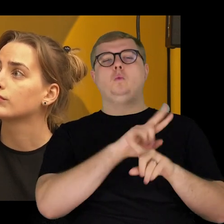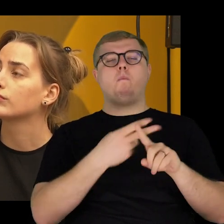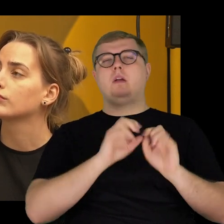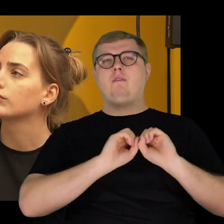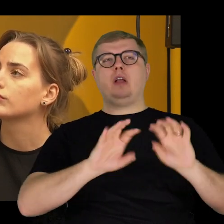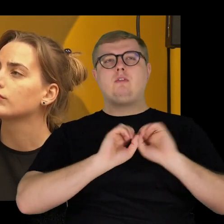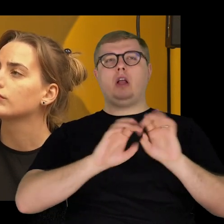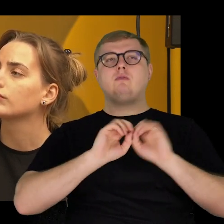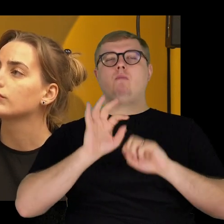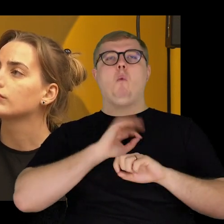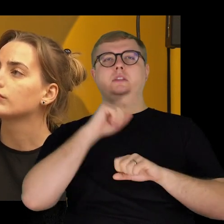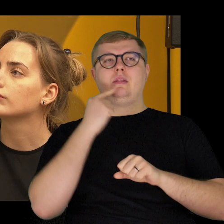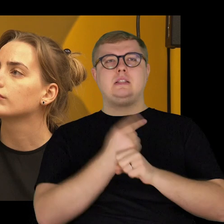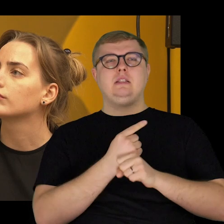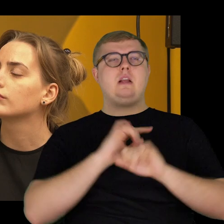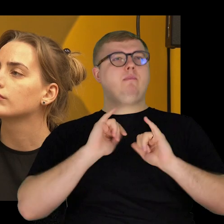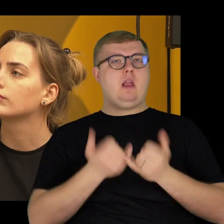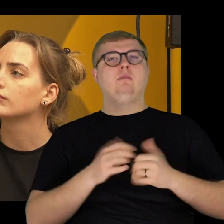into your own discipline.